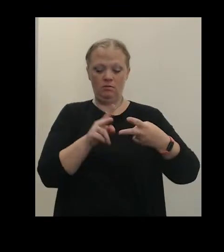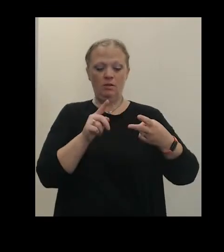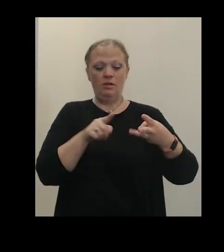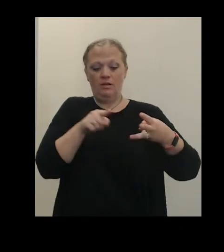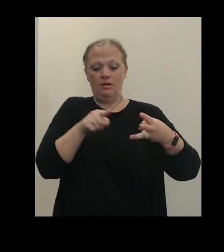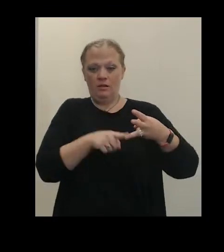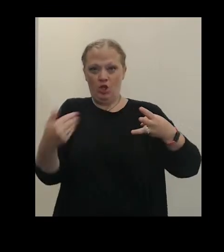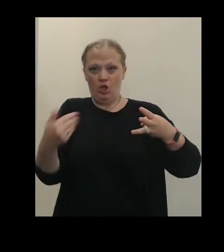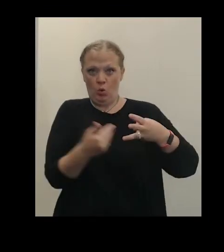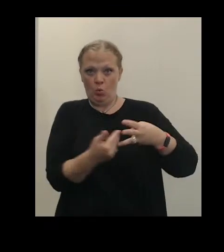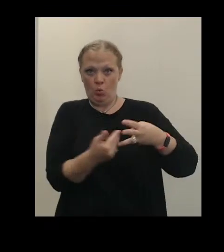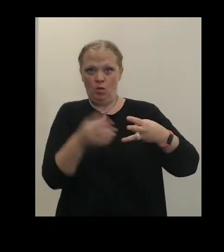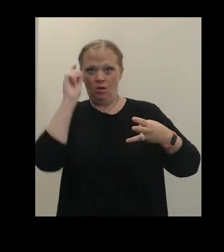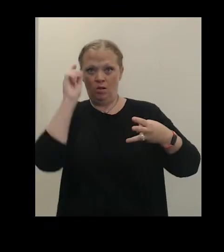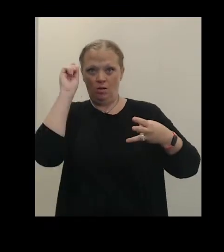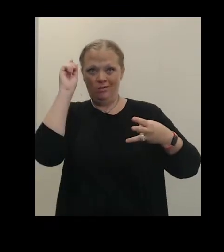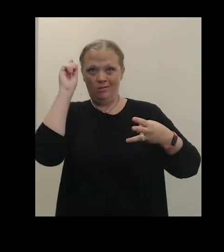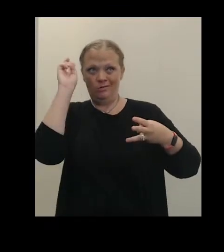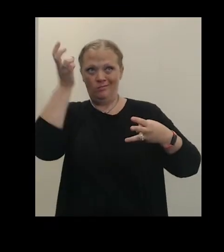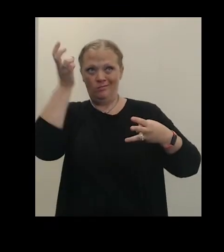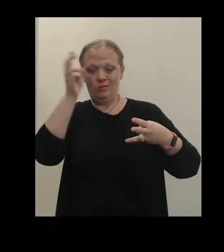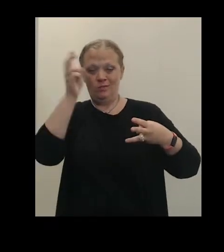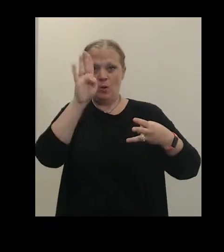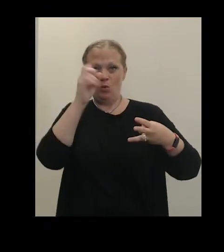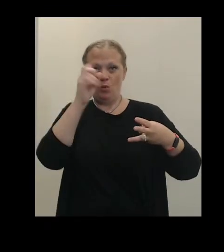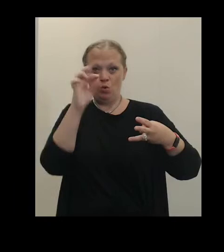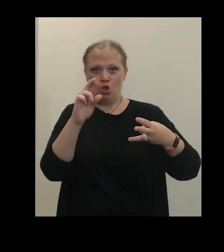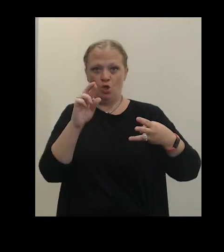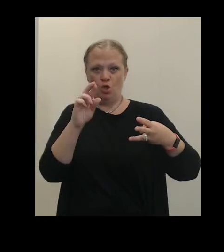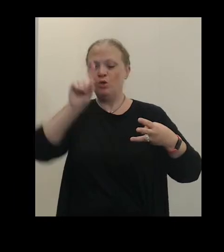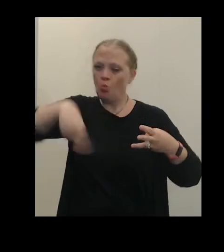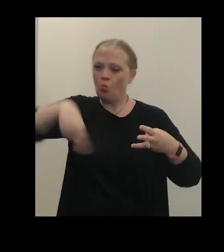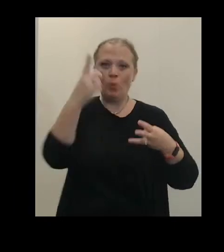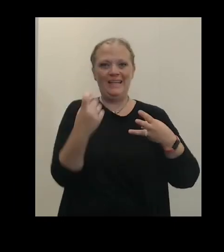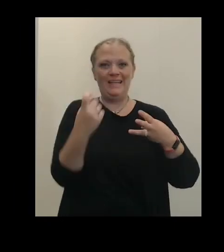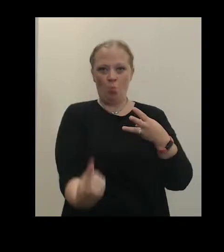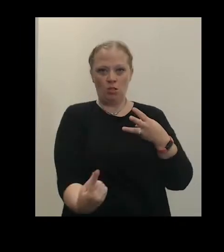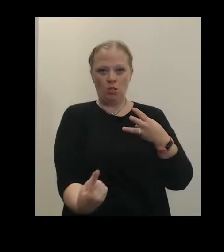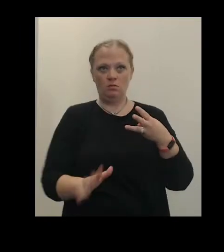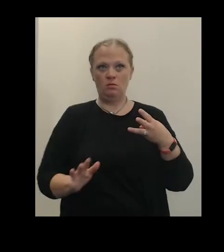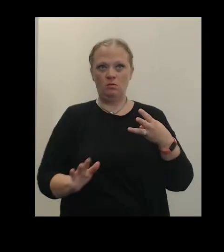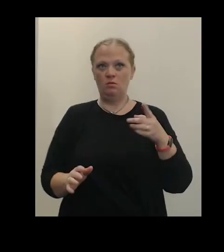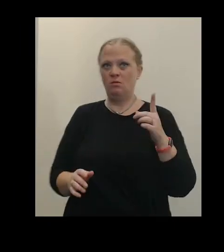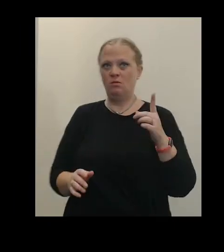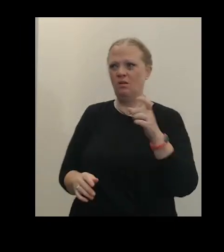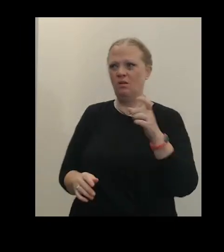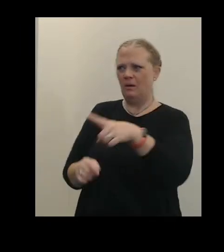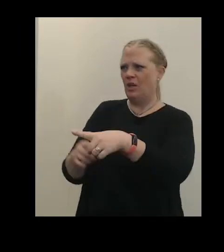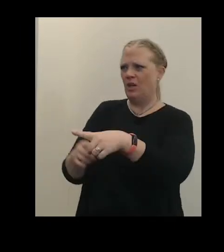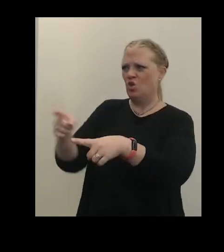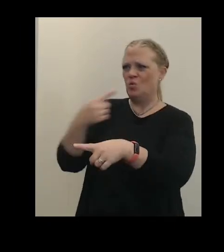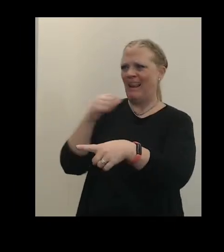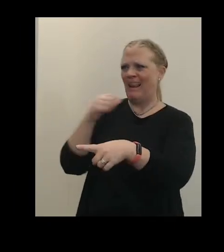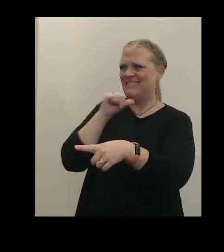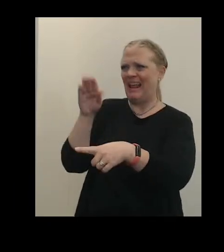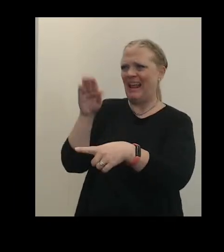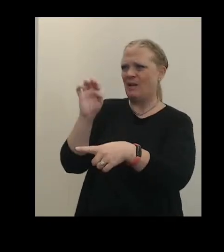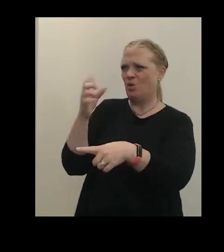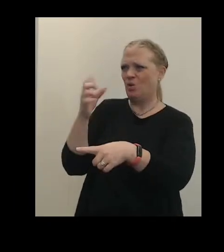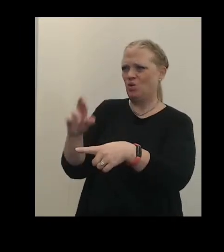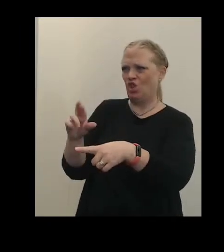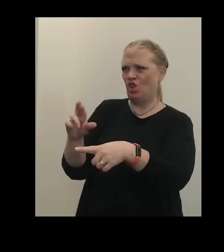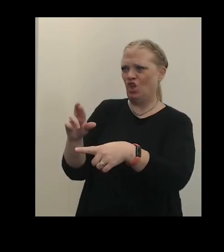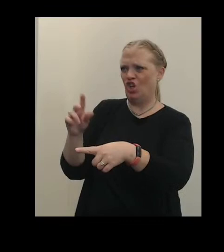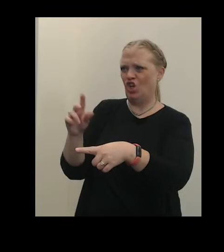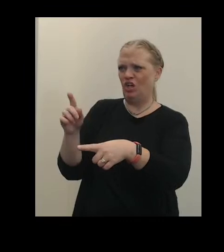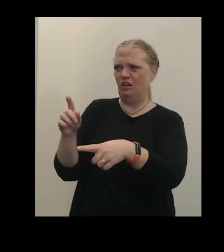booster dose. But only one. But you said earlier that it's not a booster; it's a new vaccine. Well, it's